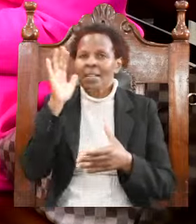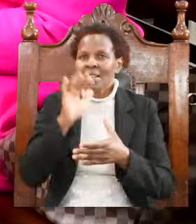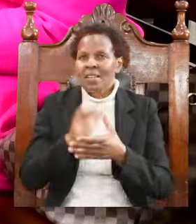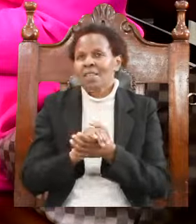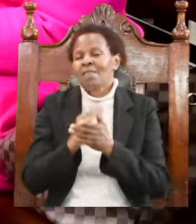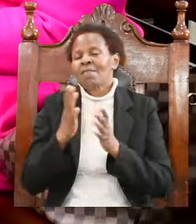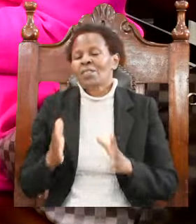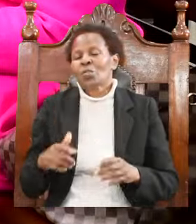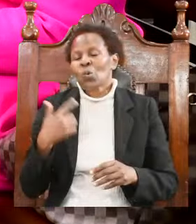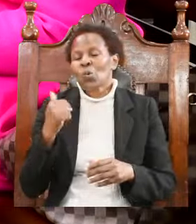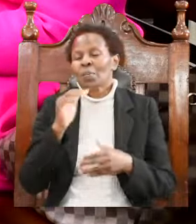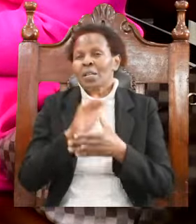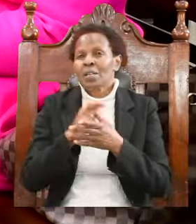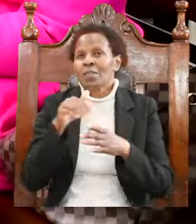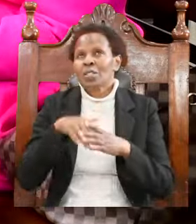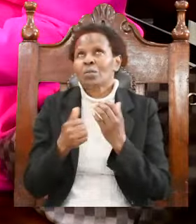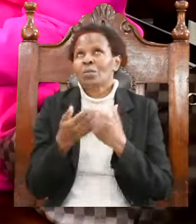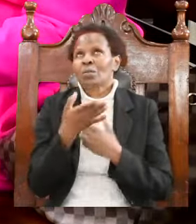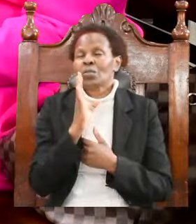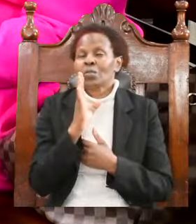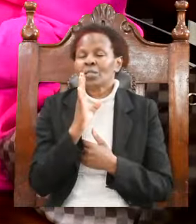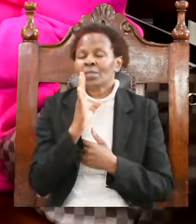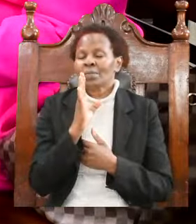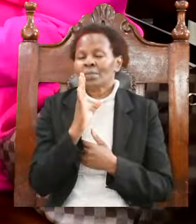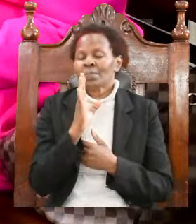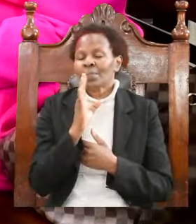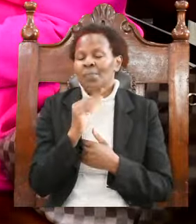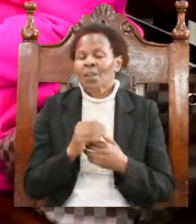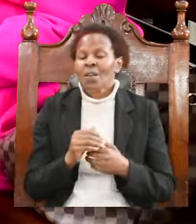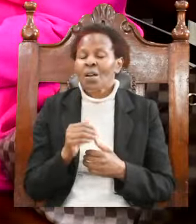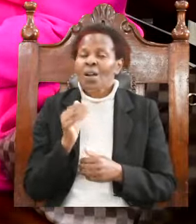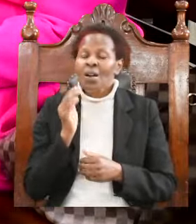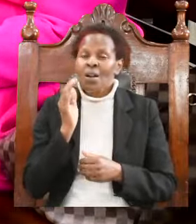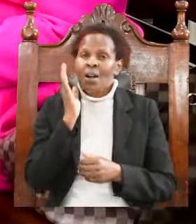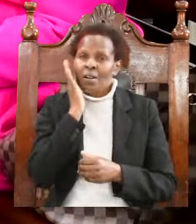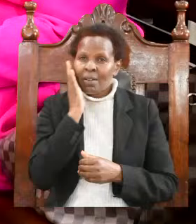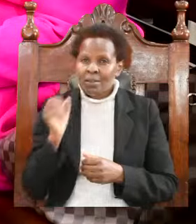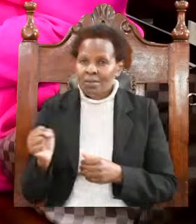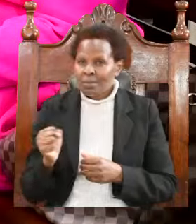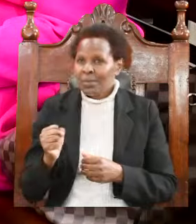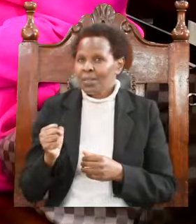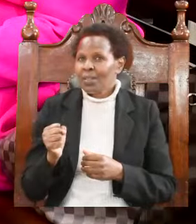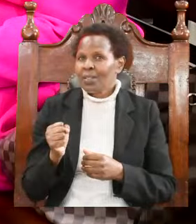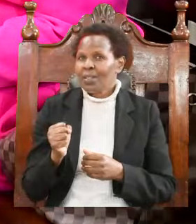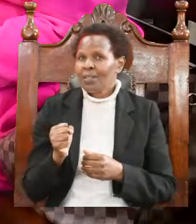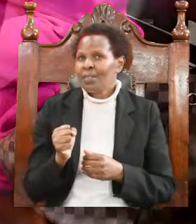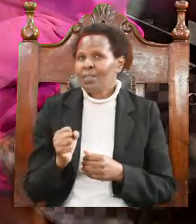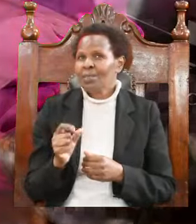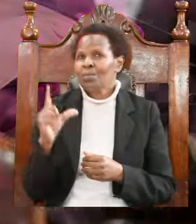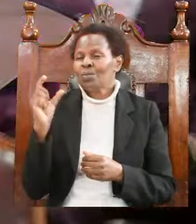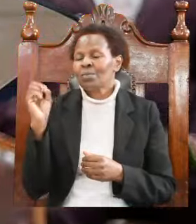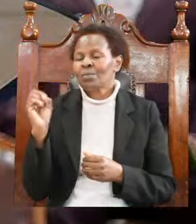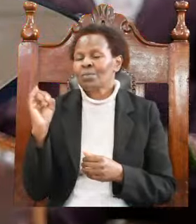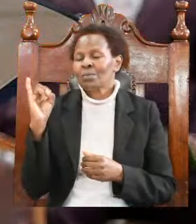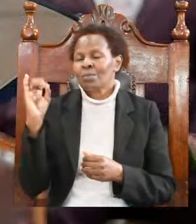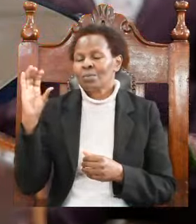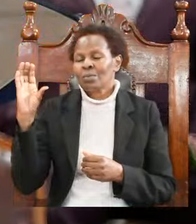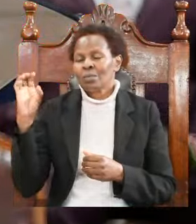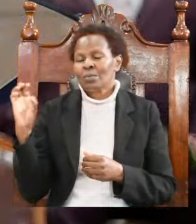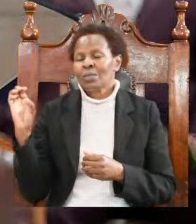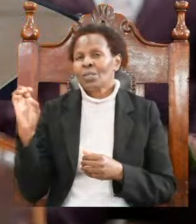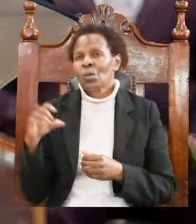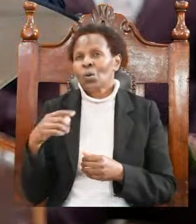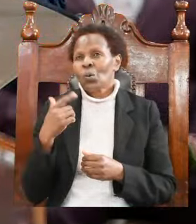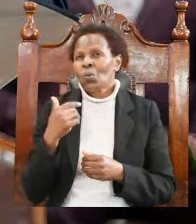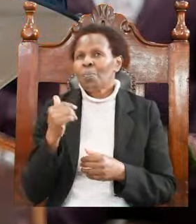in God. The grandmother was called Lois, and the mother was called Eunice. And they were staunch Christians.